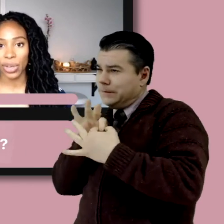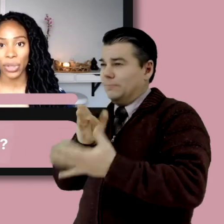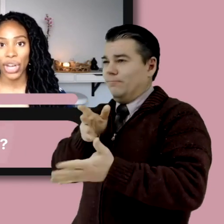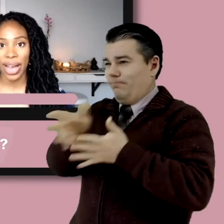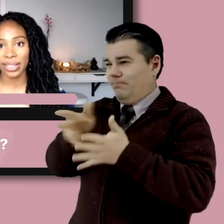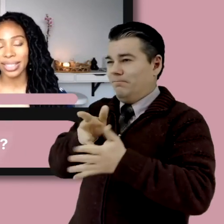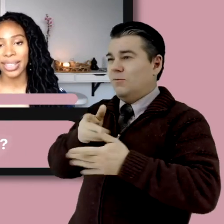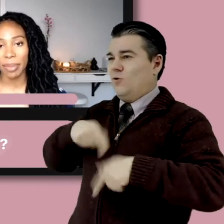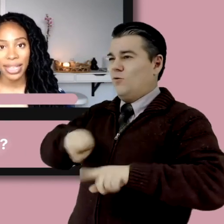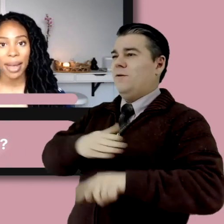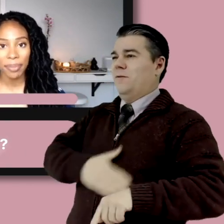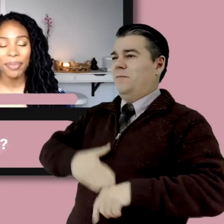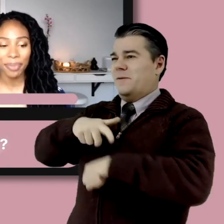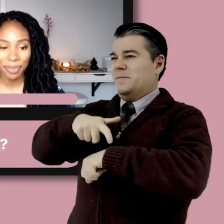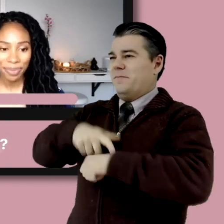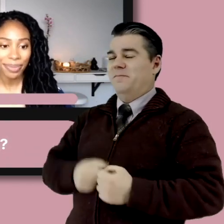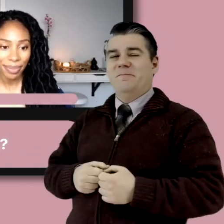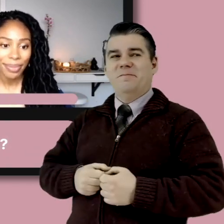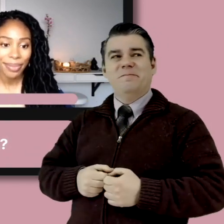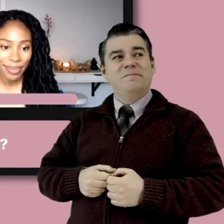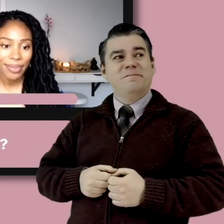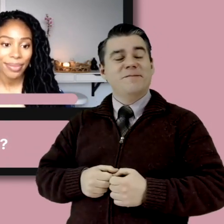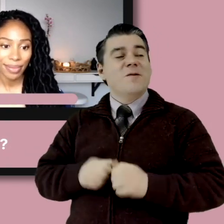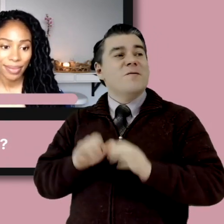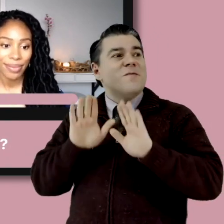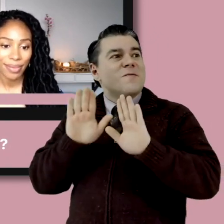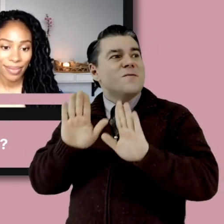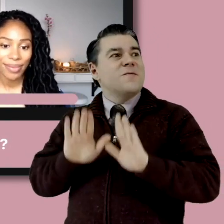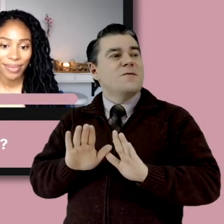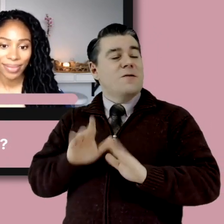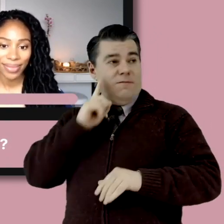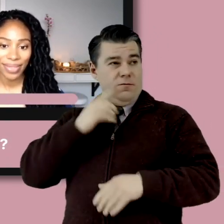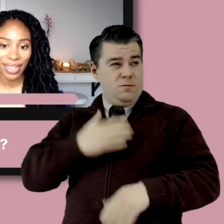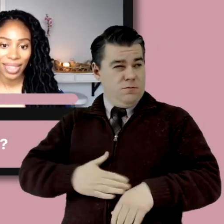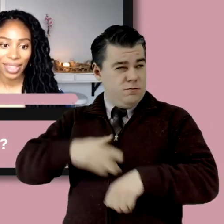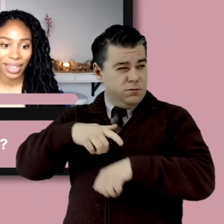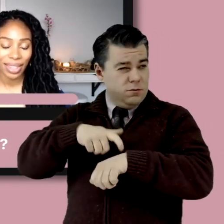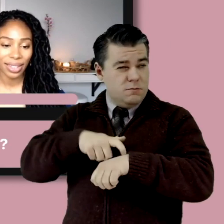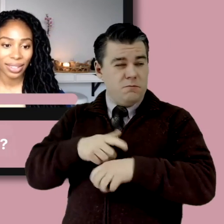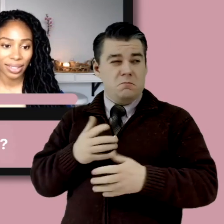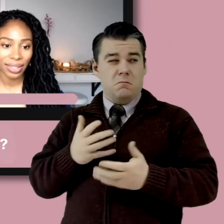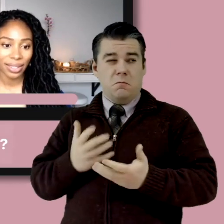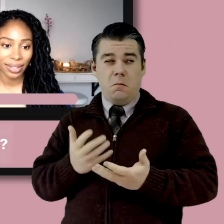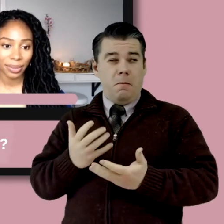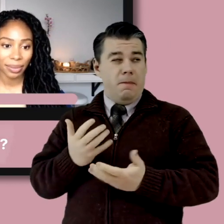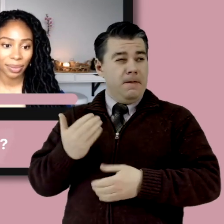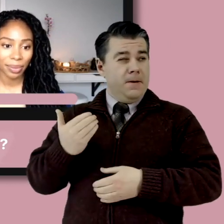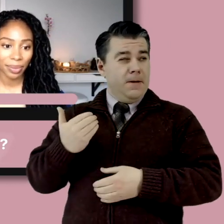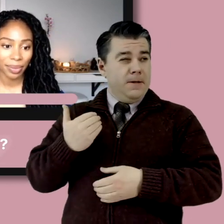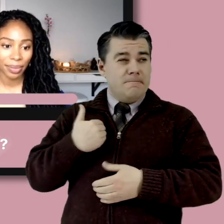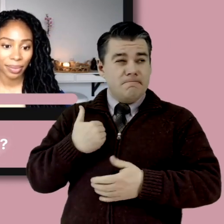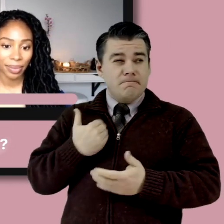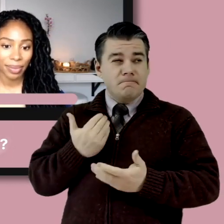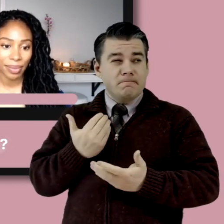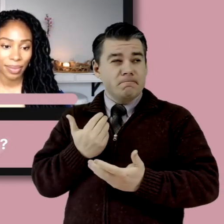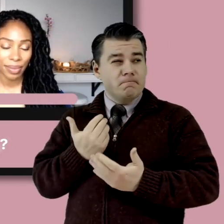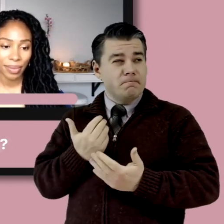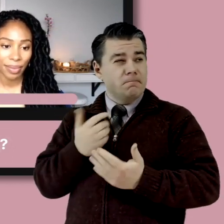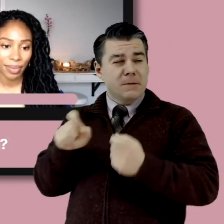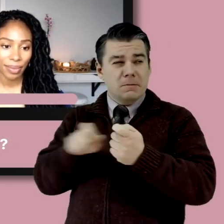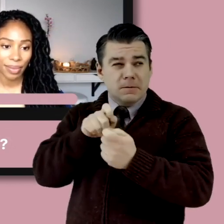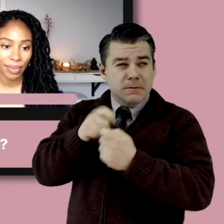engaging your child in tummy time. That's amazing. So in terms of tummy time, is there